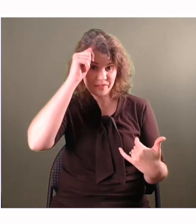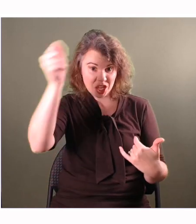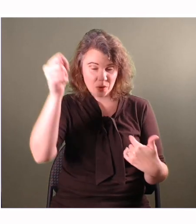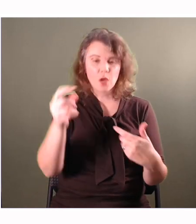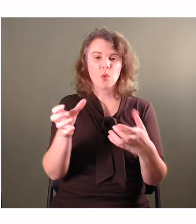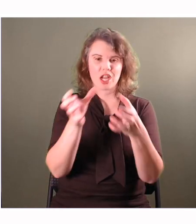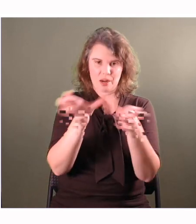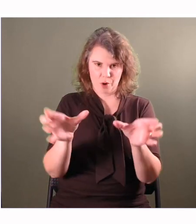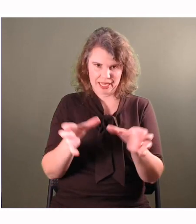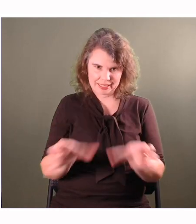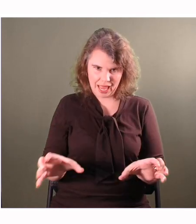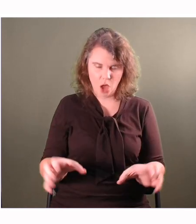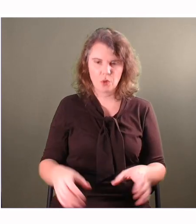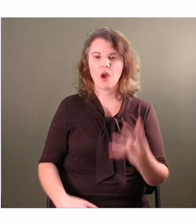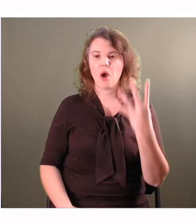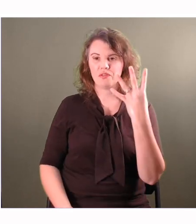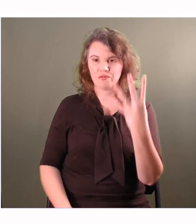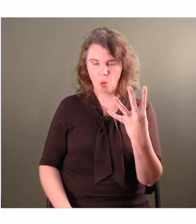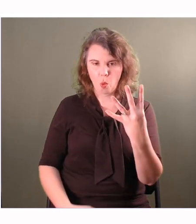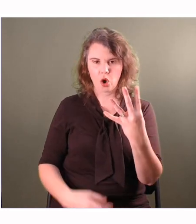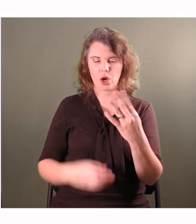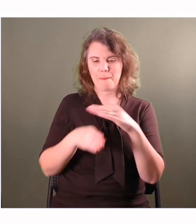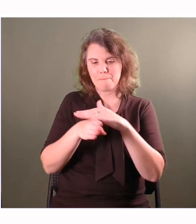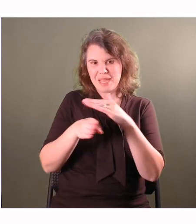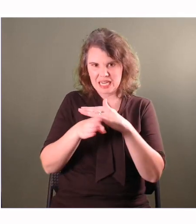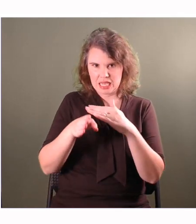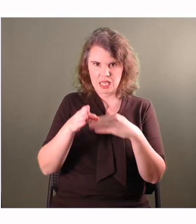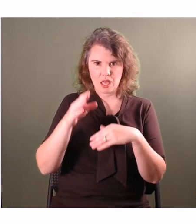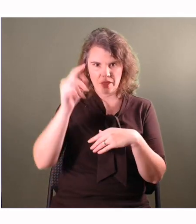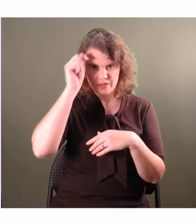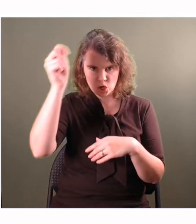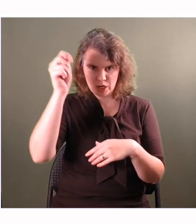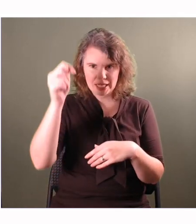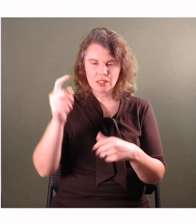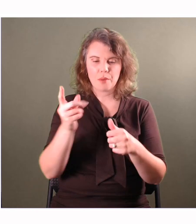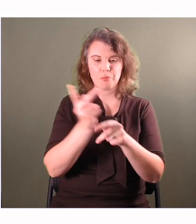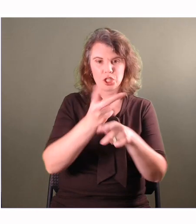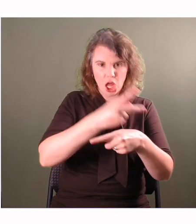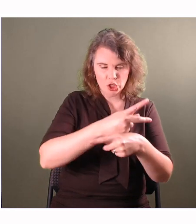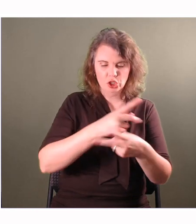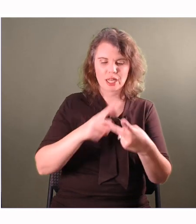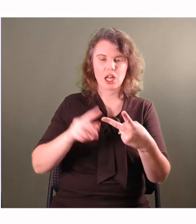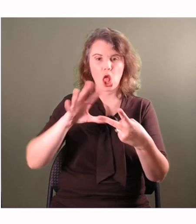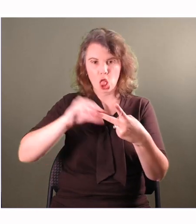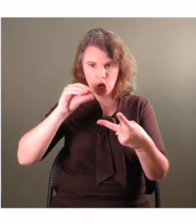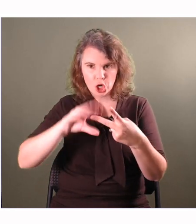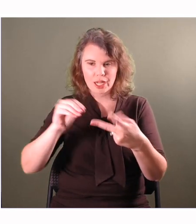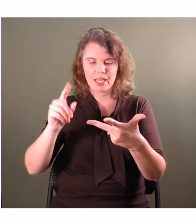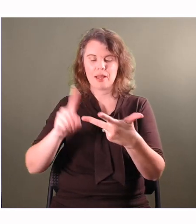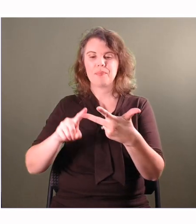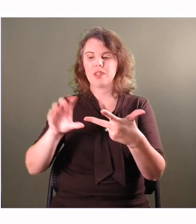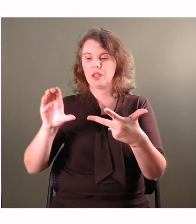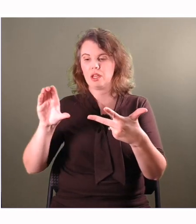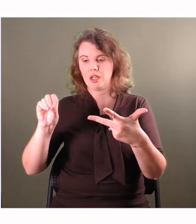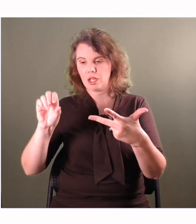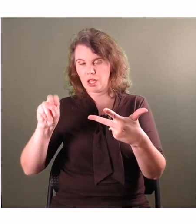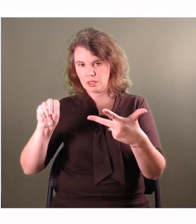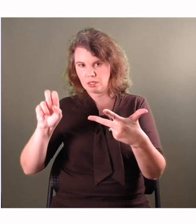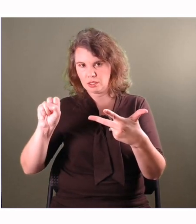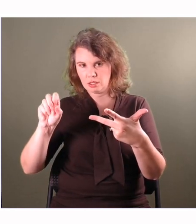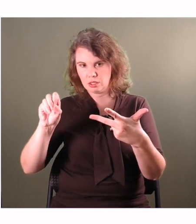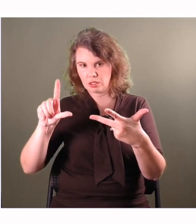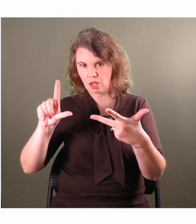break it down by presenting 4 mini-theories. The production theory, the learning theory, the consolidation theory,